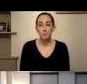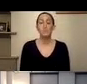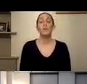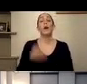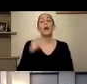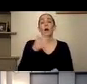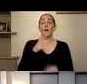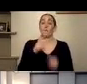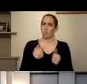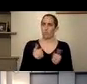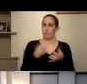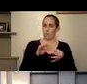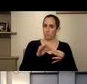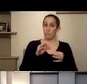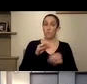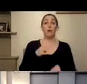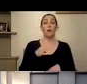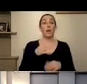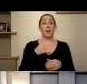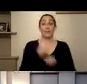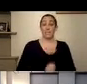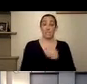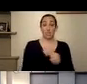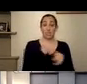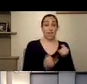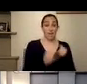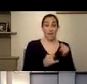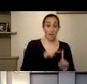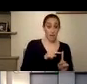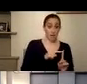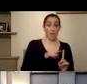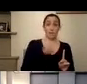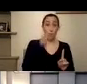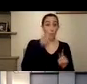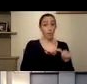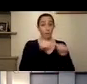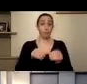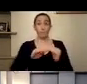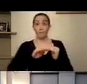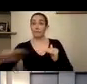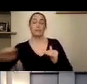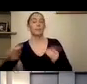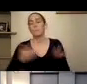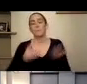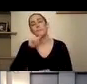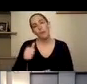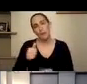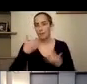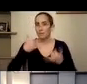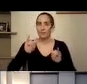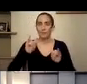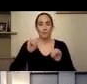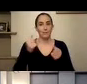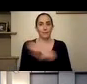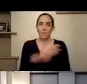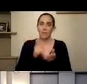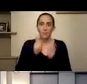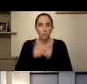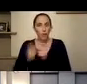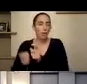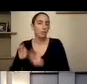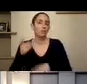right? We're still very much in a fluid situation. So these were our financial results. We